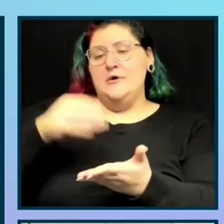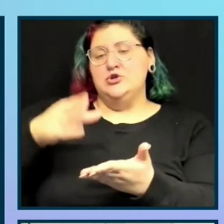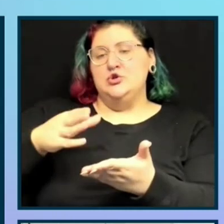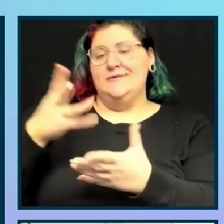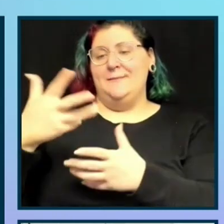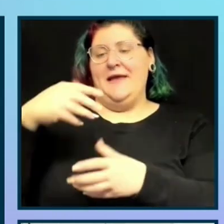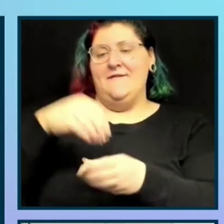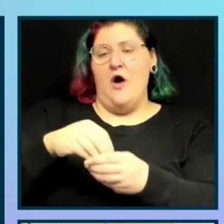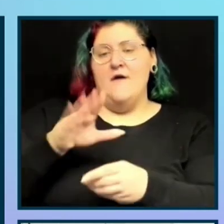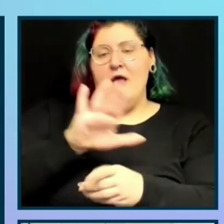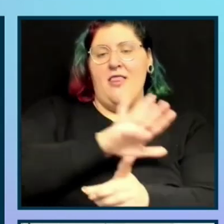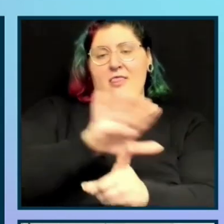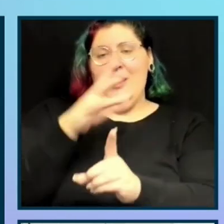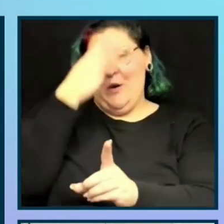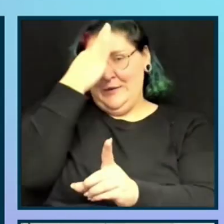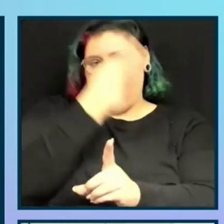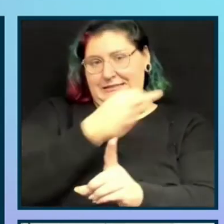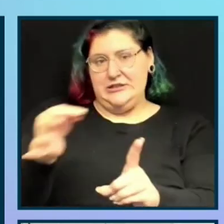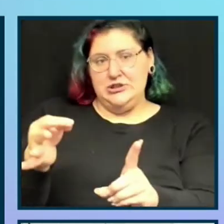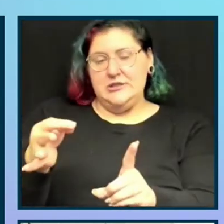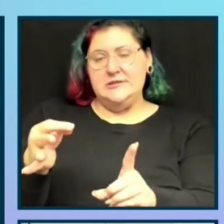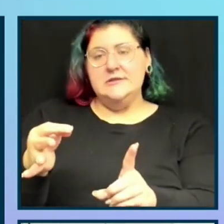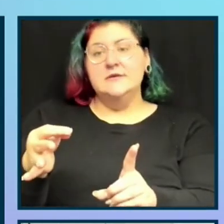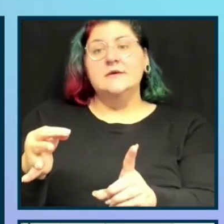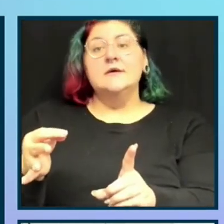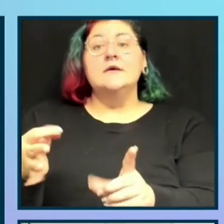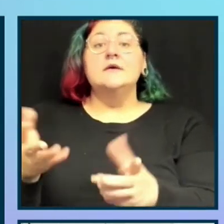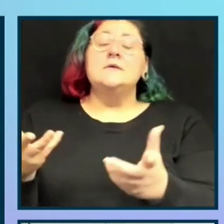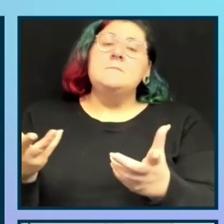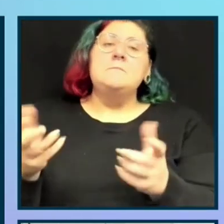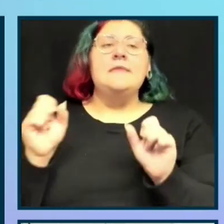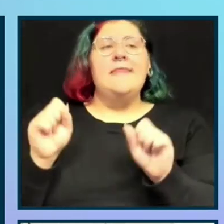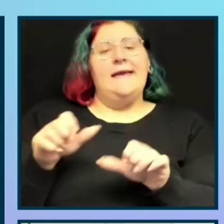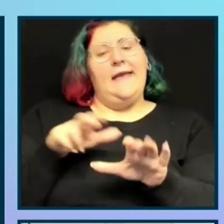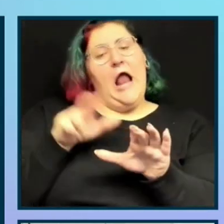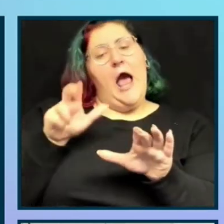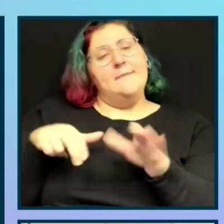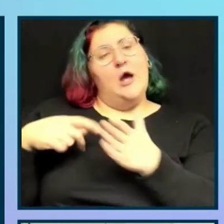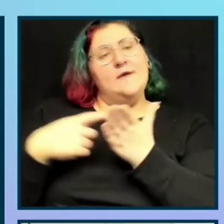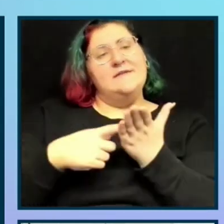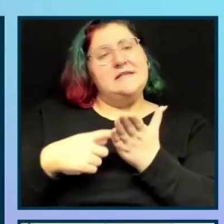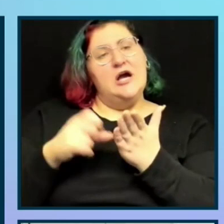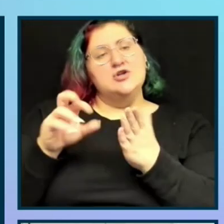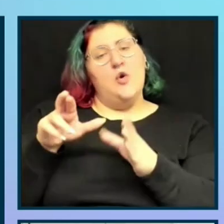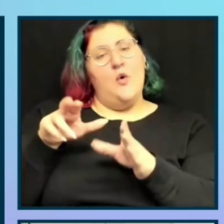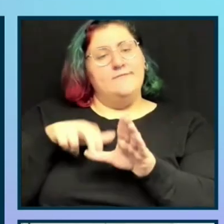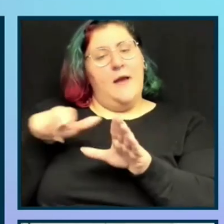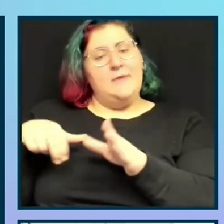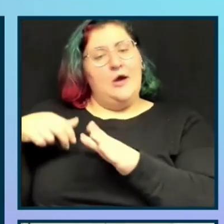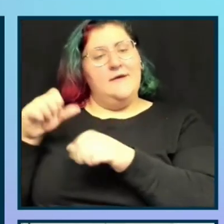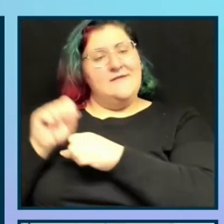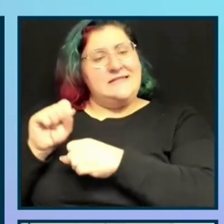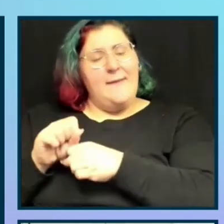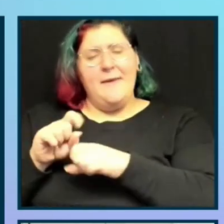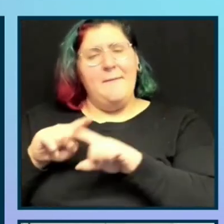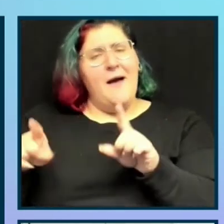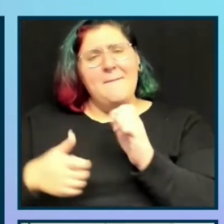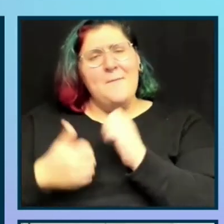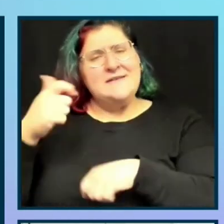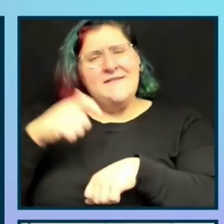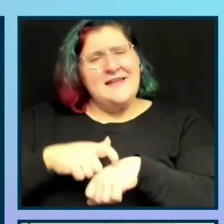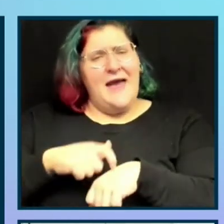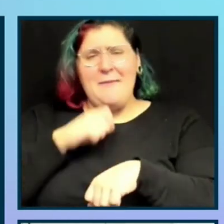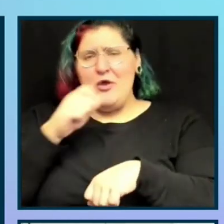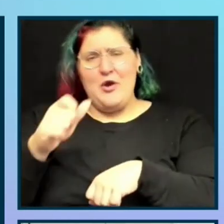out of certain discussions or assignments as part of this trigger warning, in most cases, students aren't actually excused from any